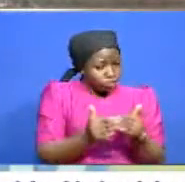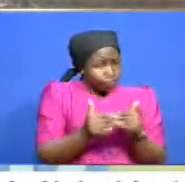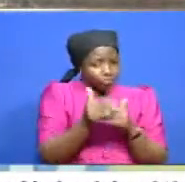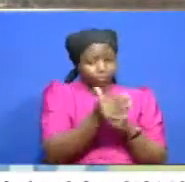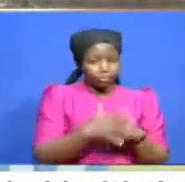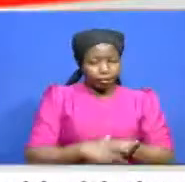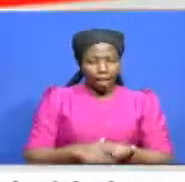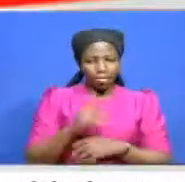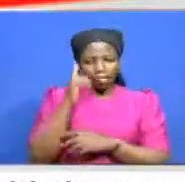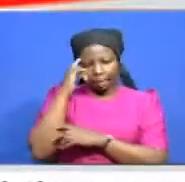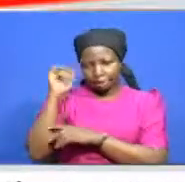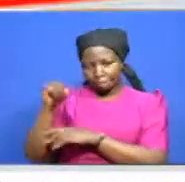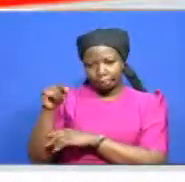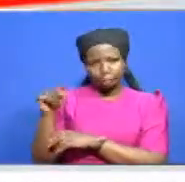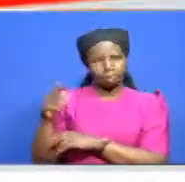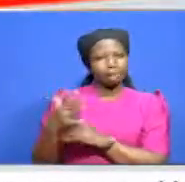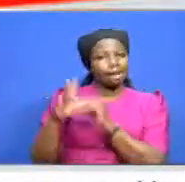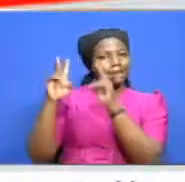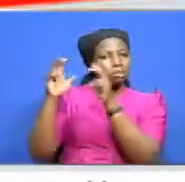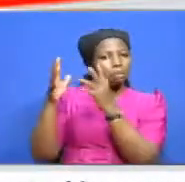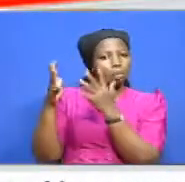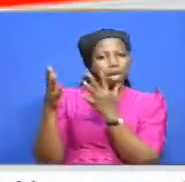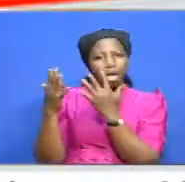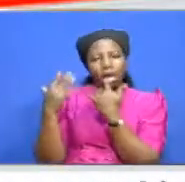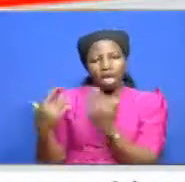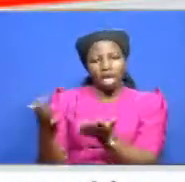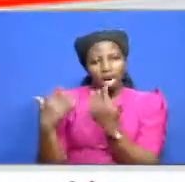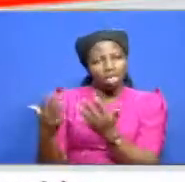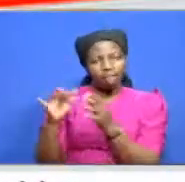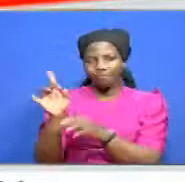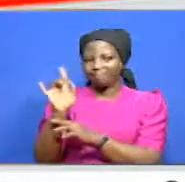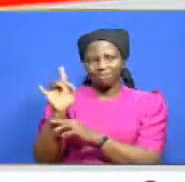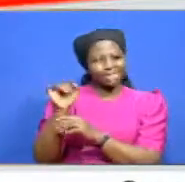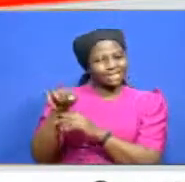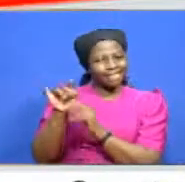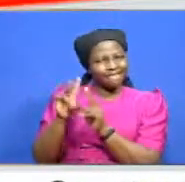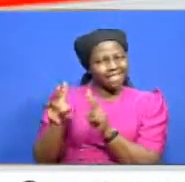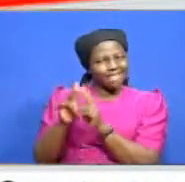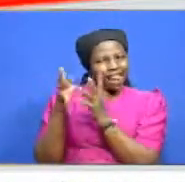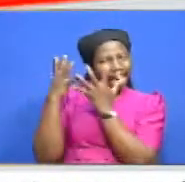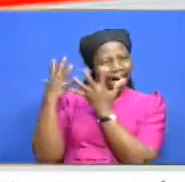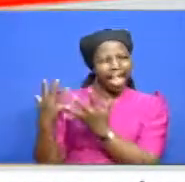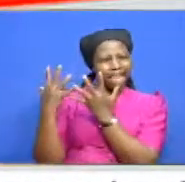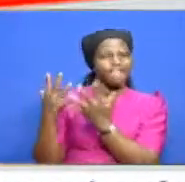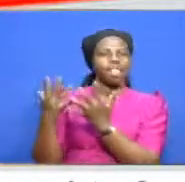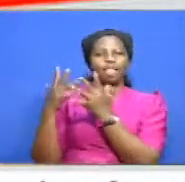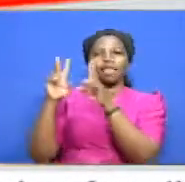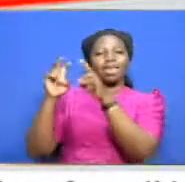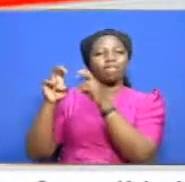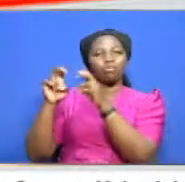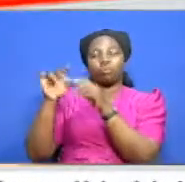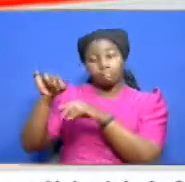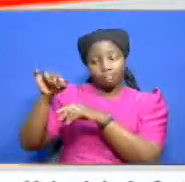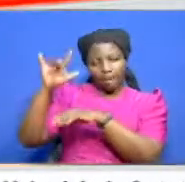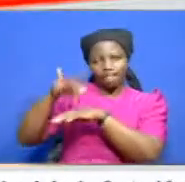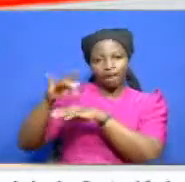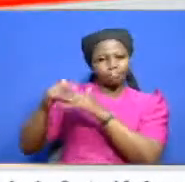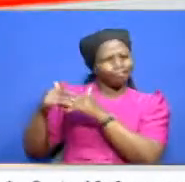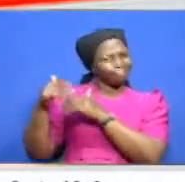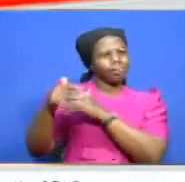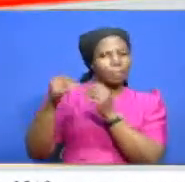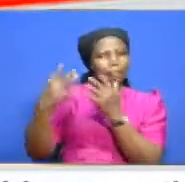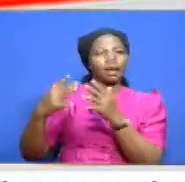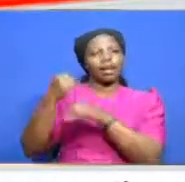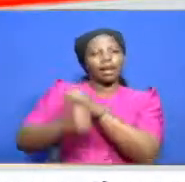a very light matter. It's a weighty issue. It is going to affect very, very many years to come. Because